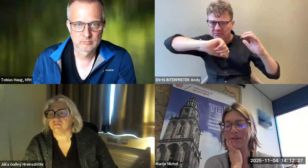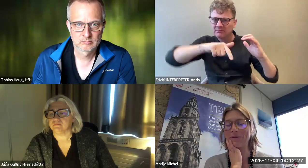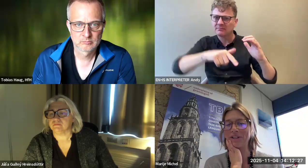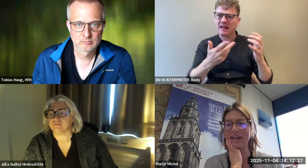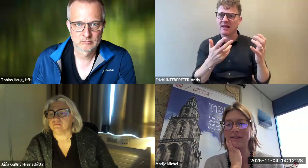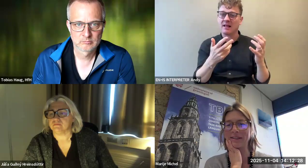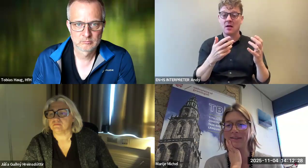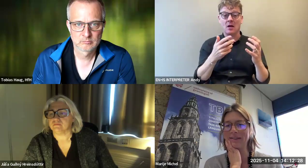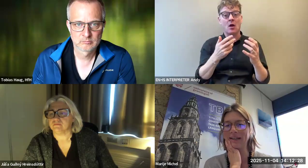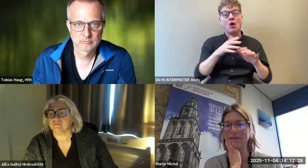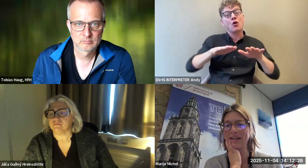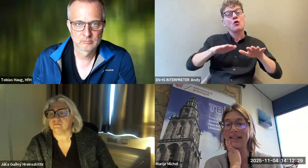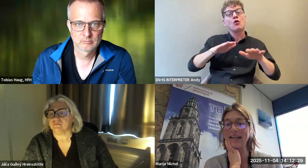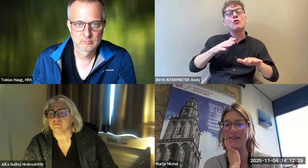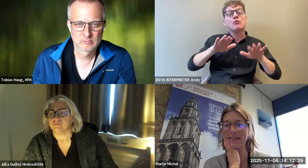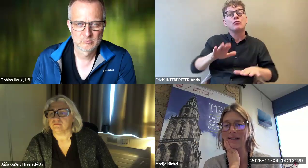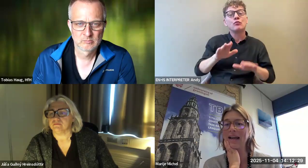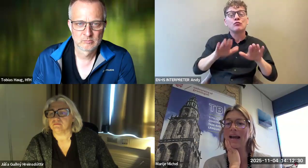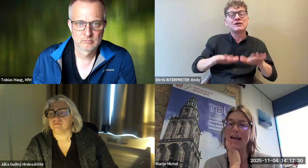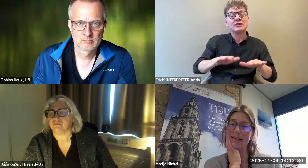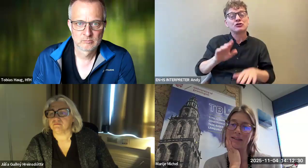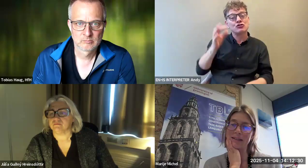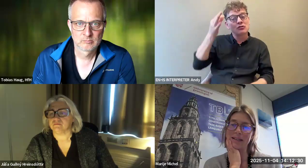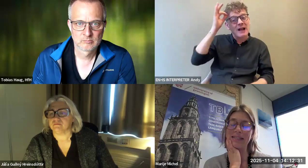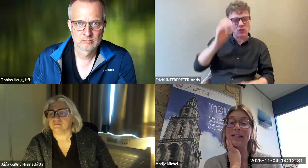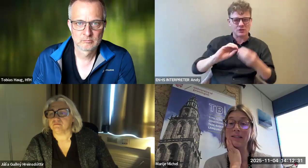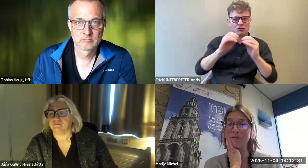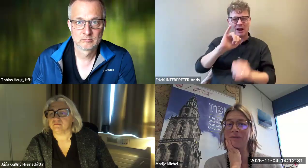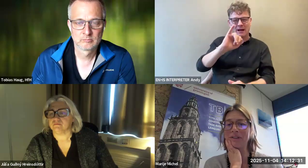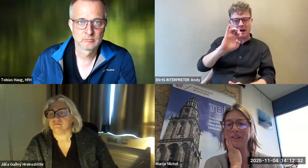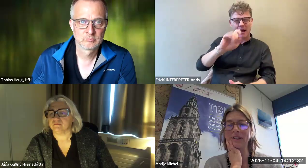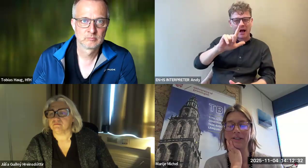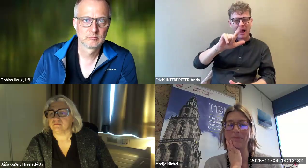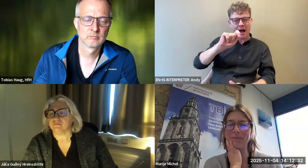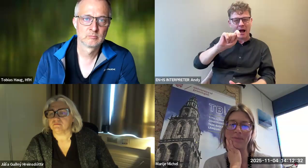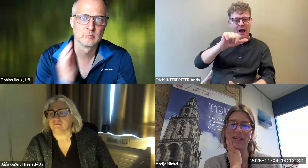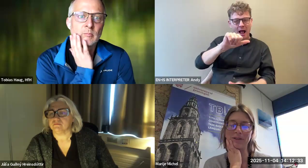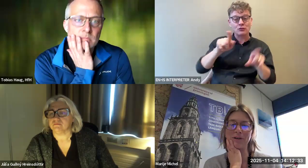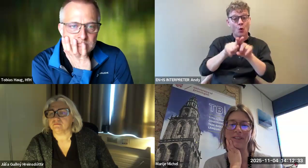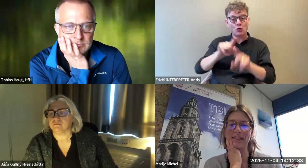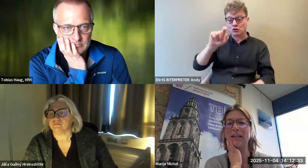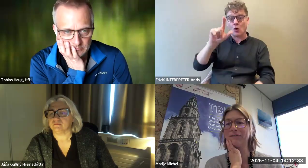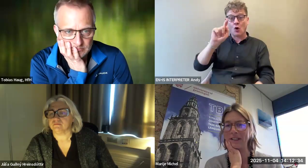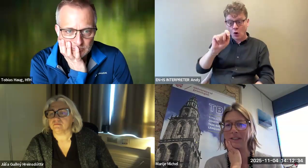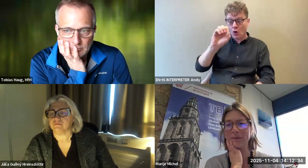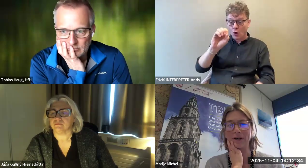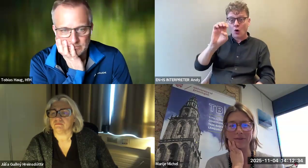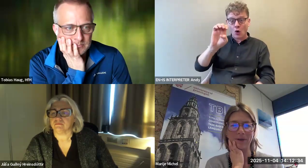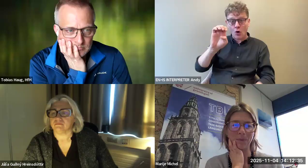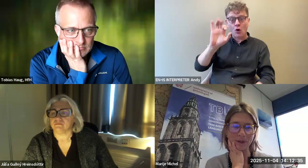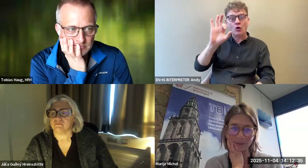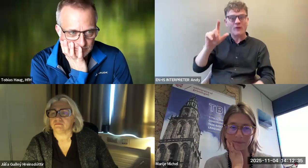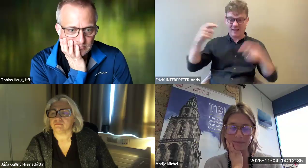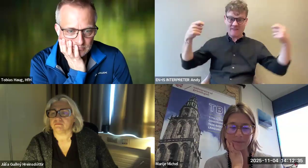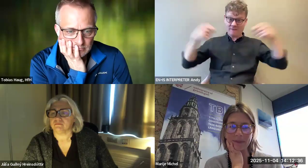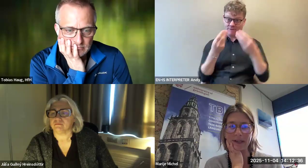both the British Council that creates IELTS and ETS TOEFL, the people behind the TOEFL test, have funded part